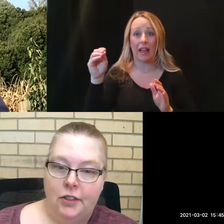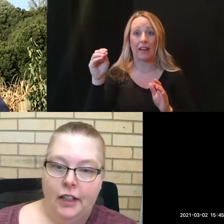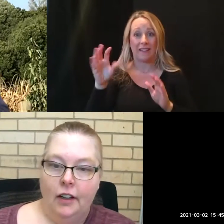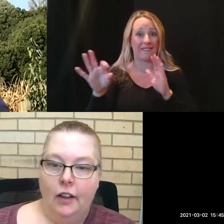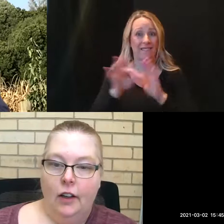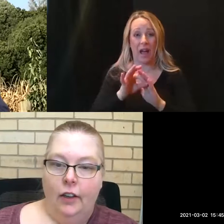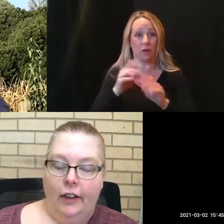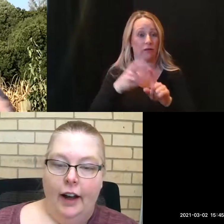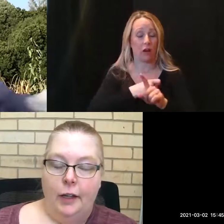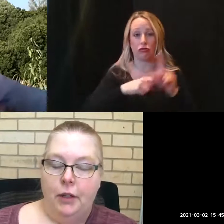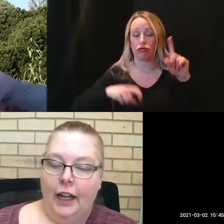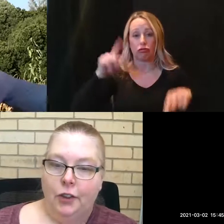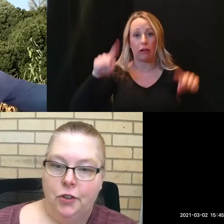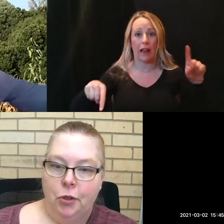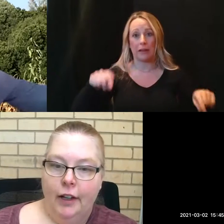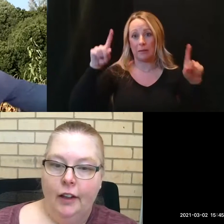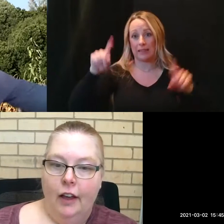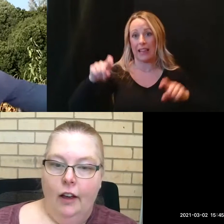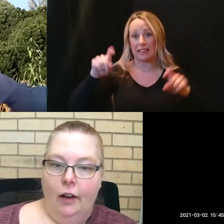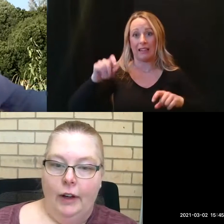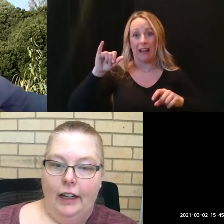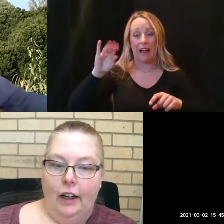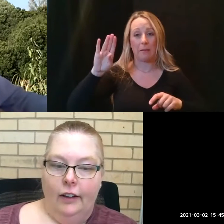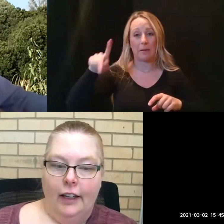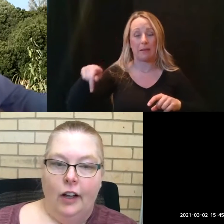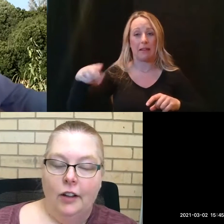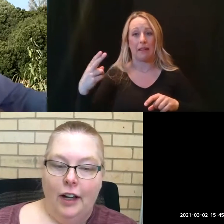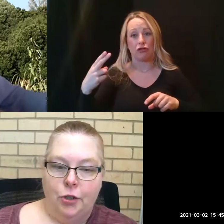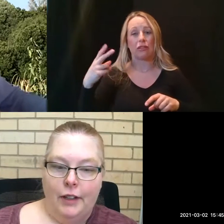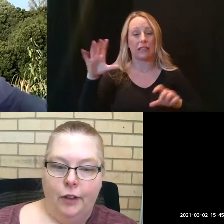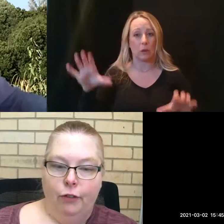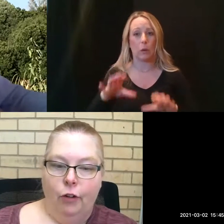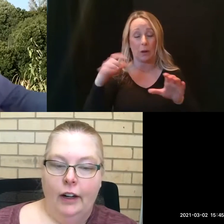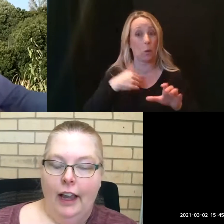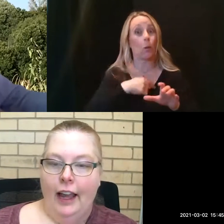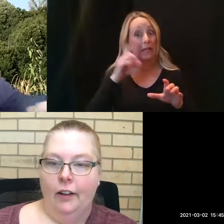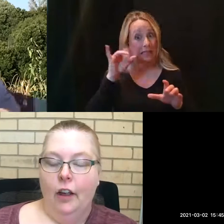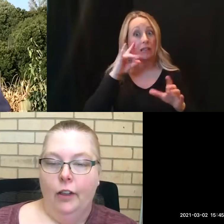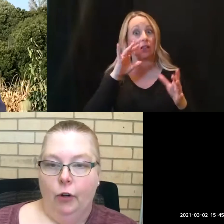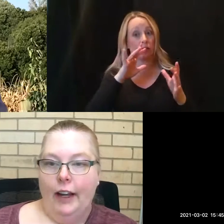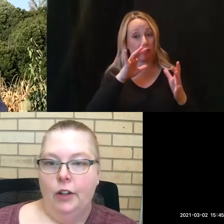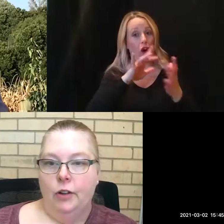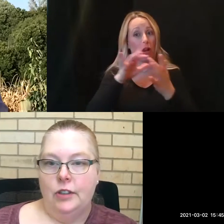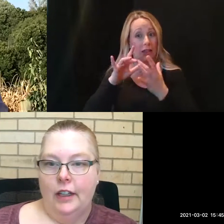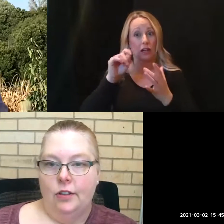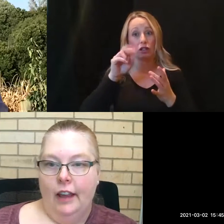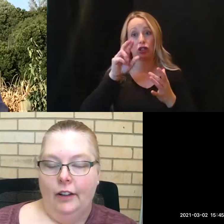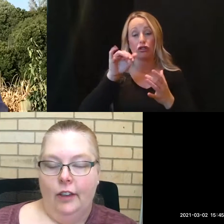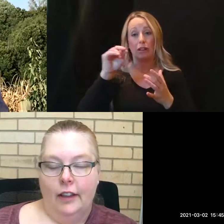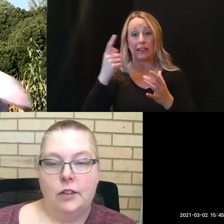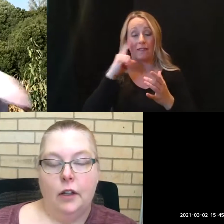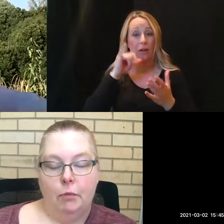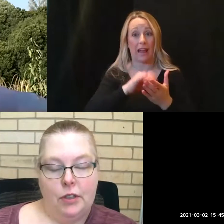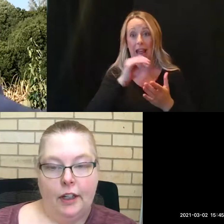random testing that IDPH is doing. We did contact tracing for it, and the great news is